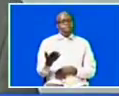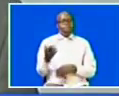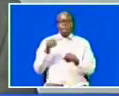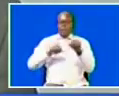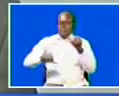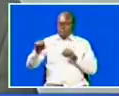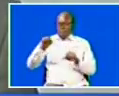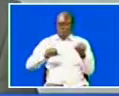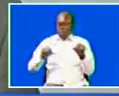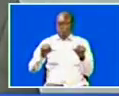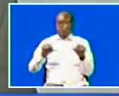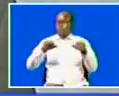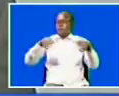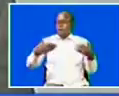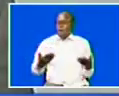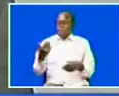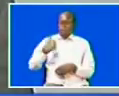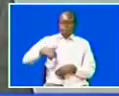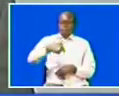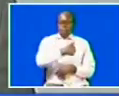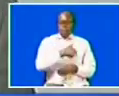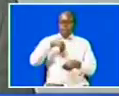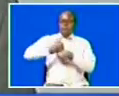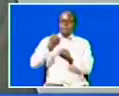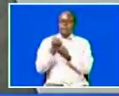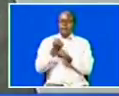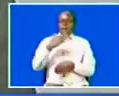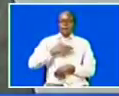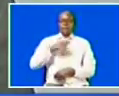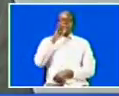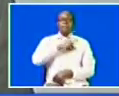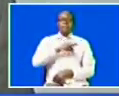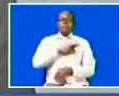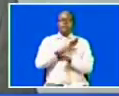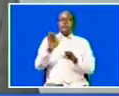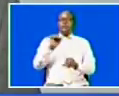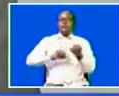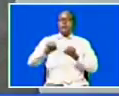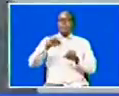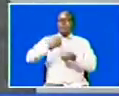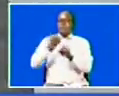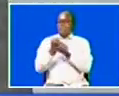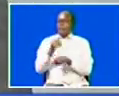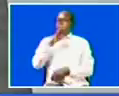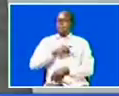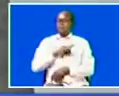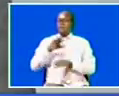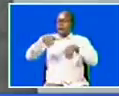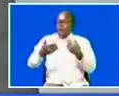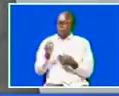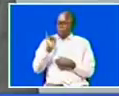about how we make our profits. It's not about making profits.